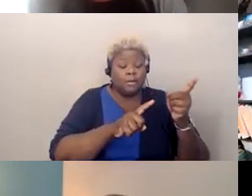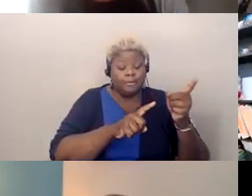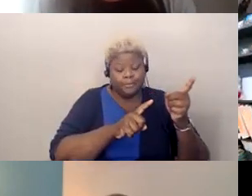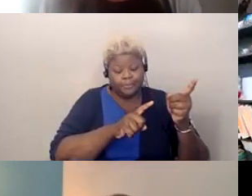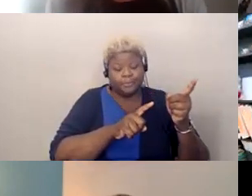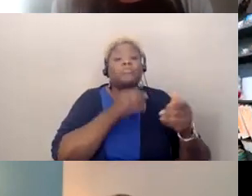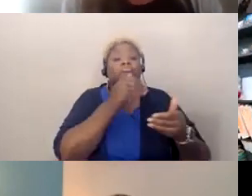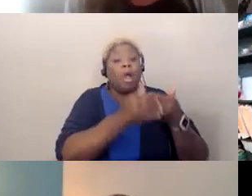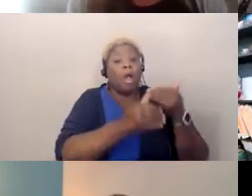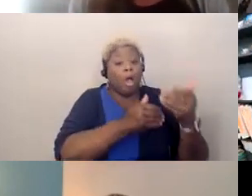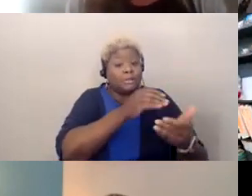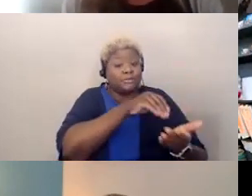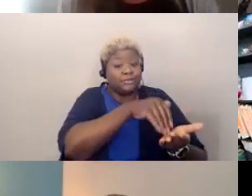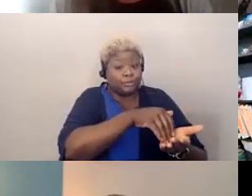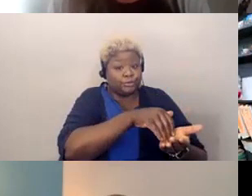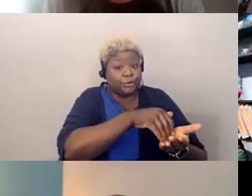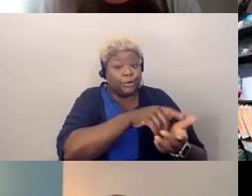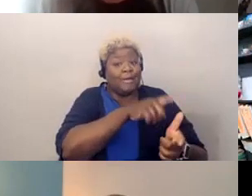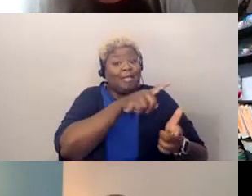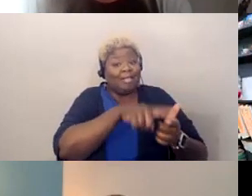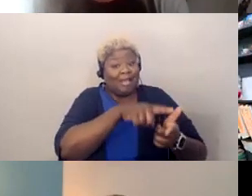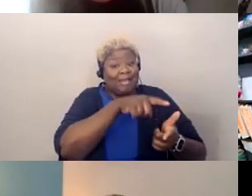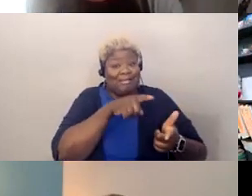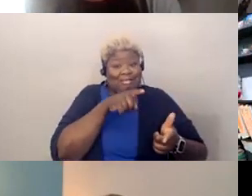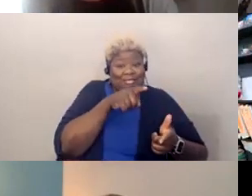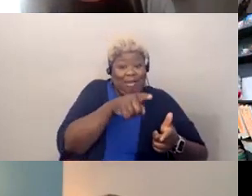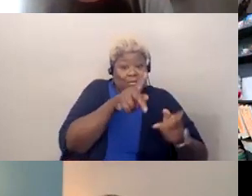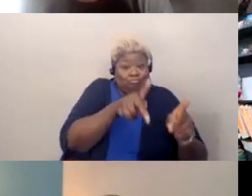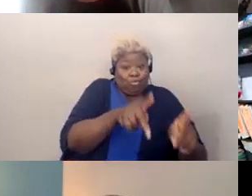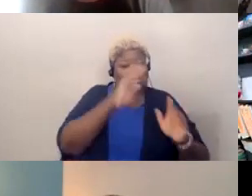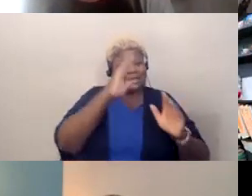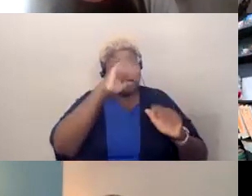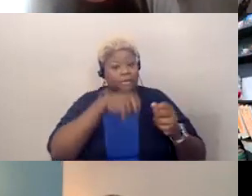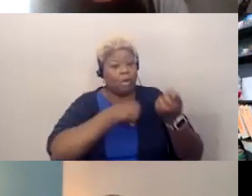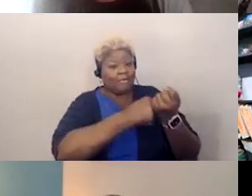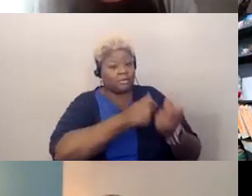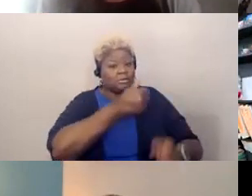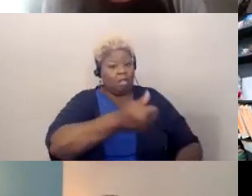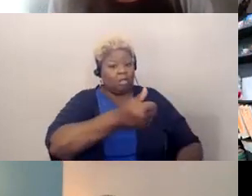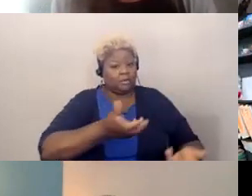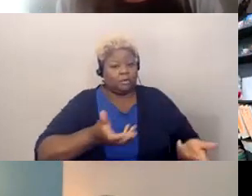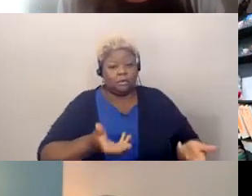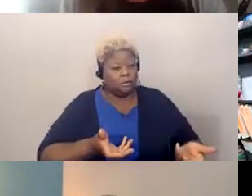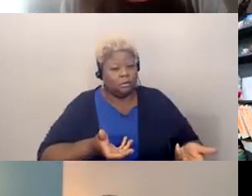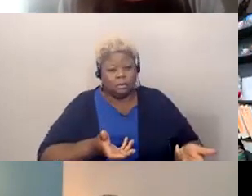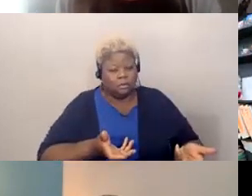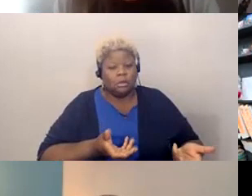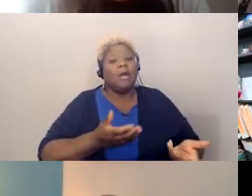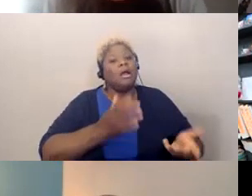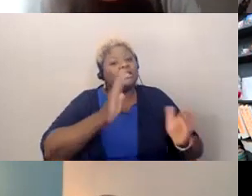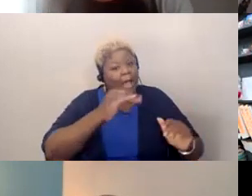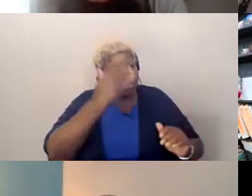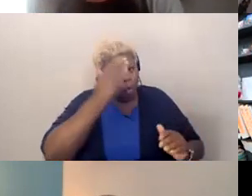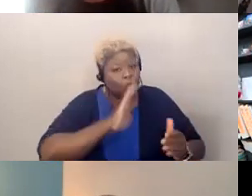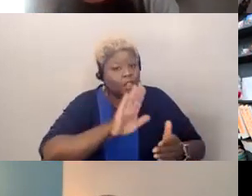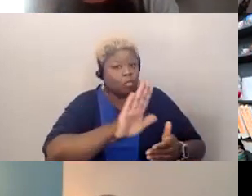to the processing center, at which they are expected at that time to advocate for themselves, meaning they are expected to know their rights,